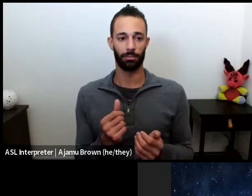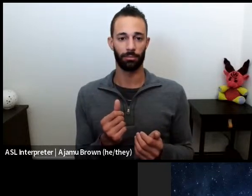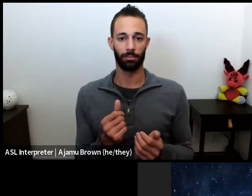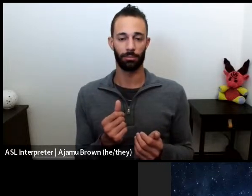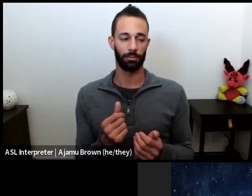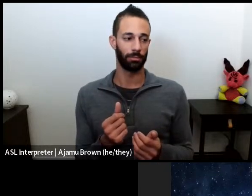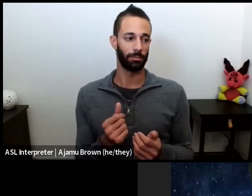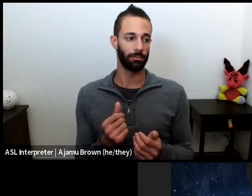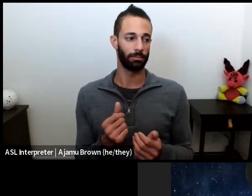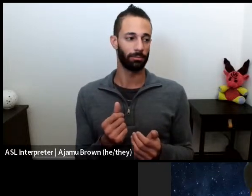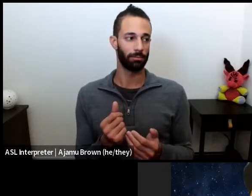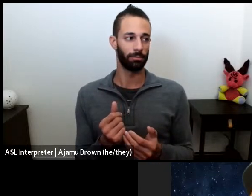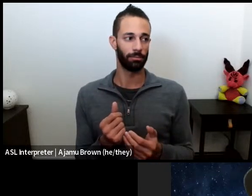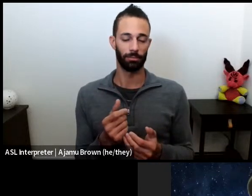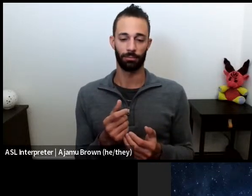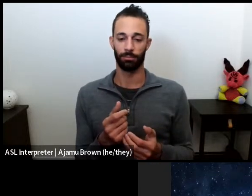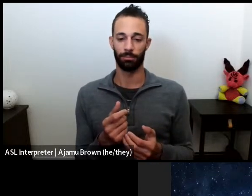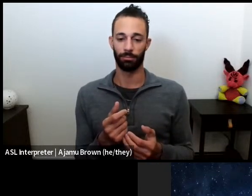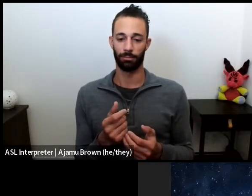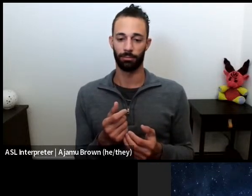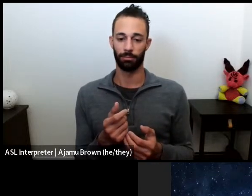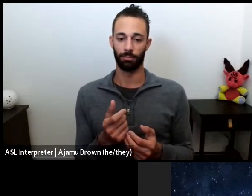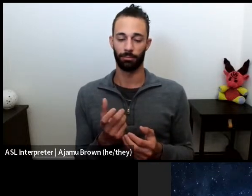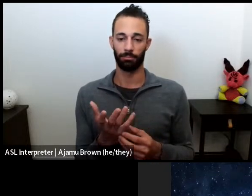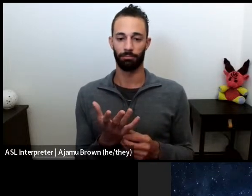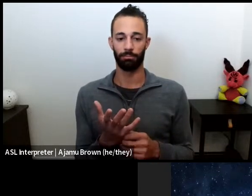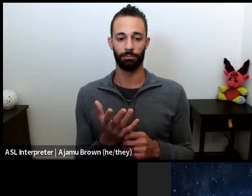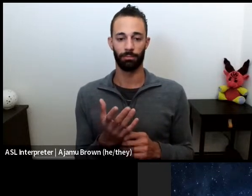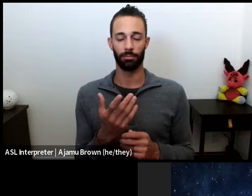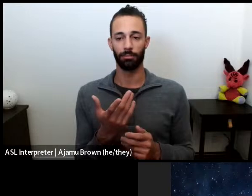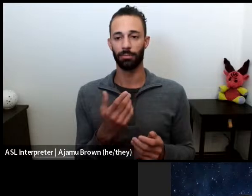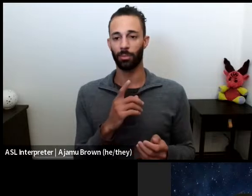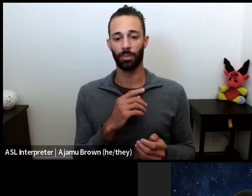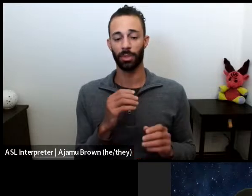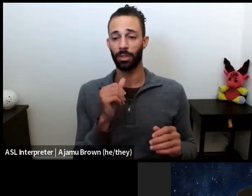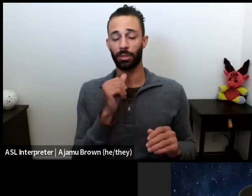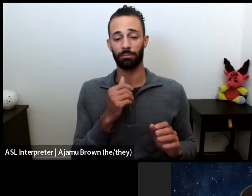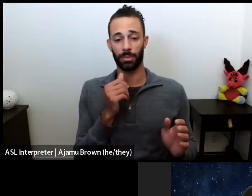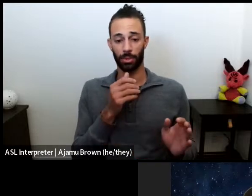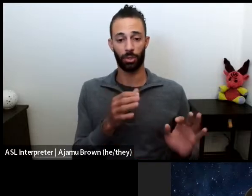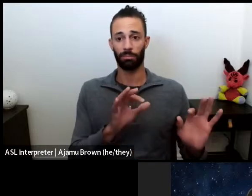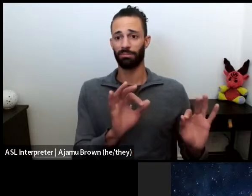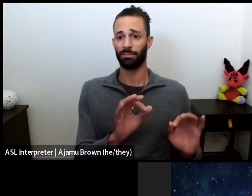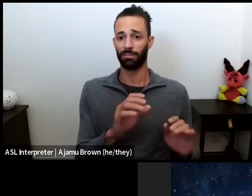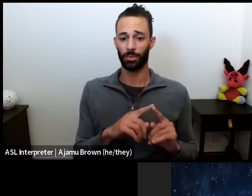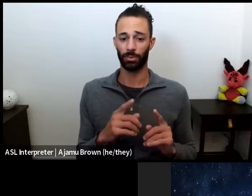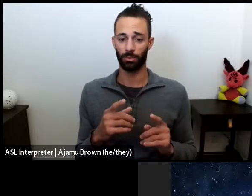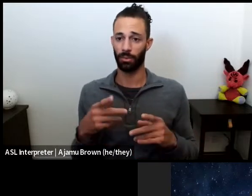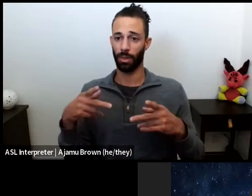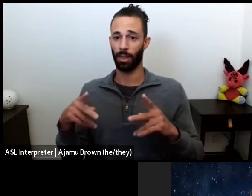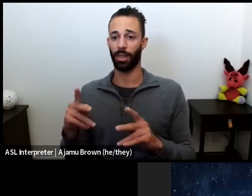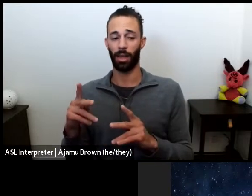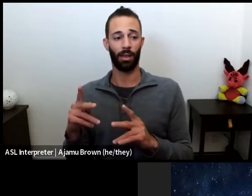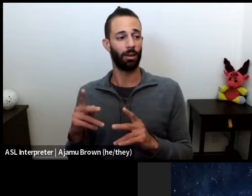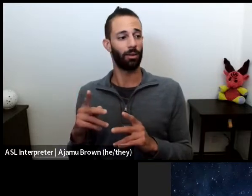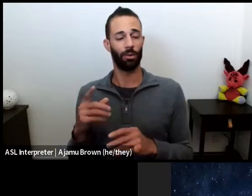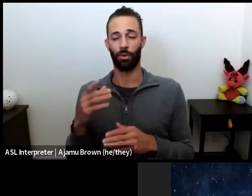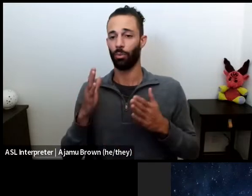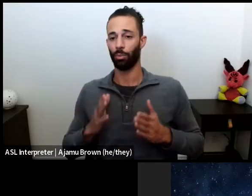someone to, what I like to say is dip into your psychic goop. Um,